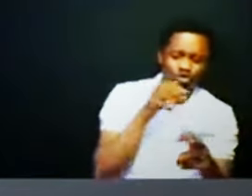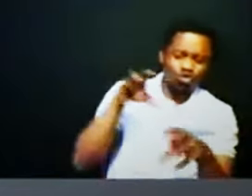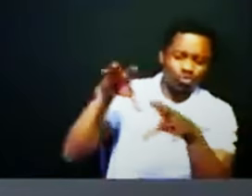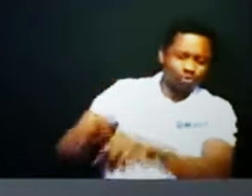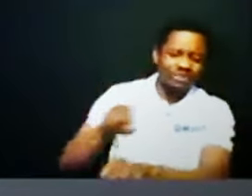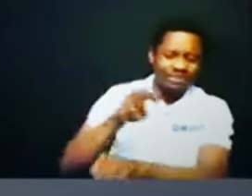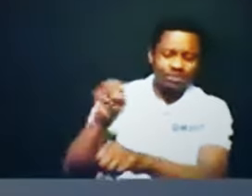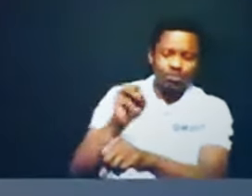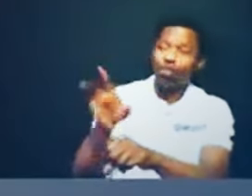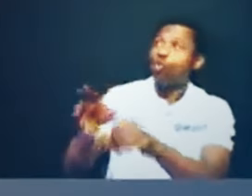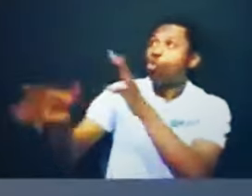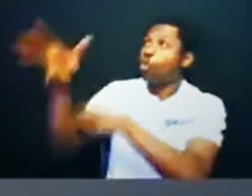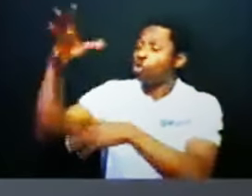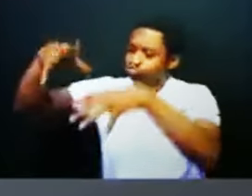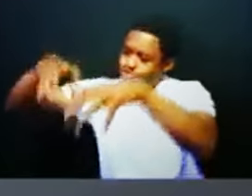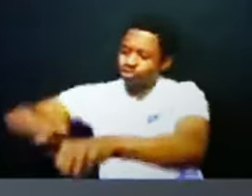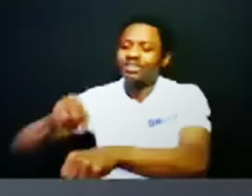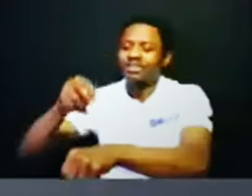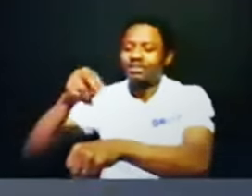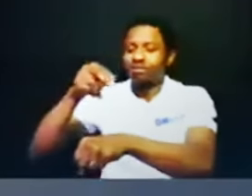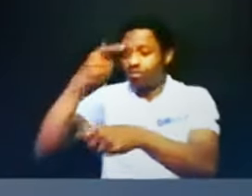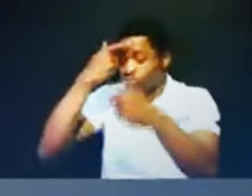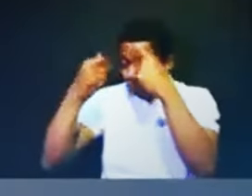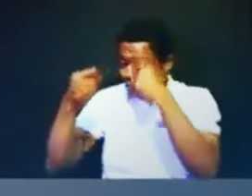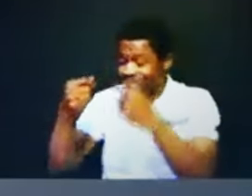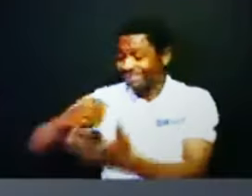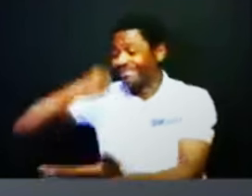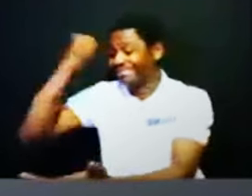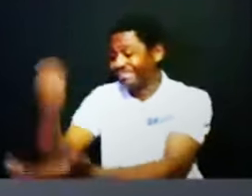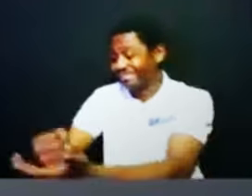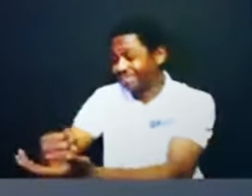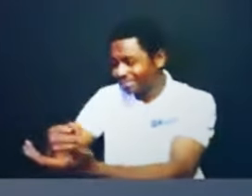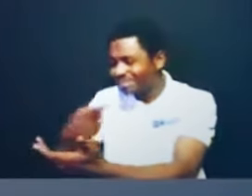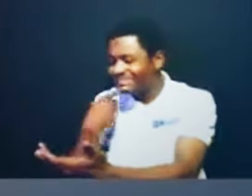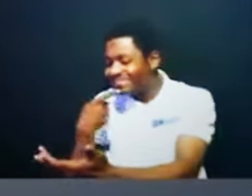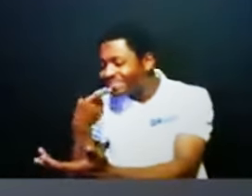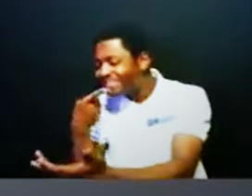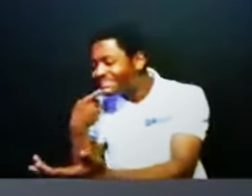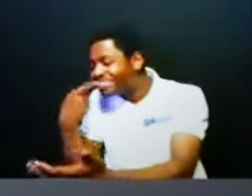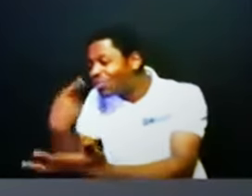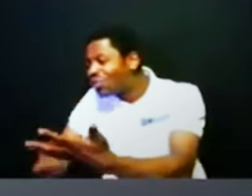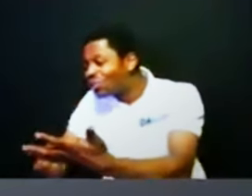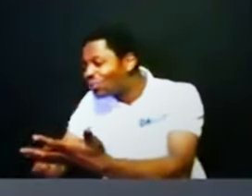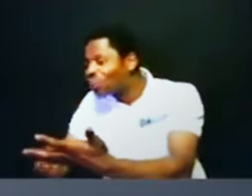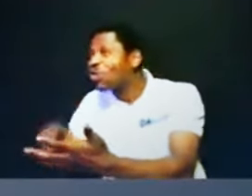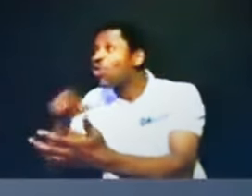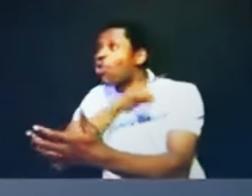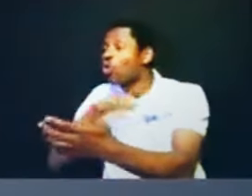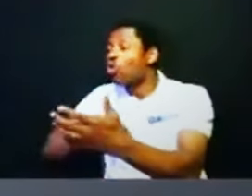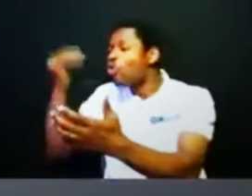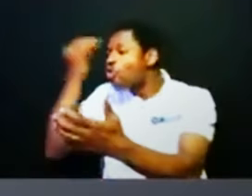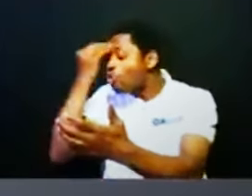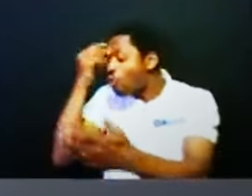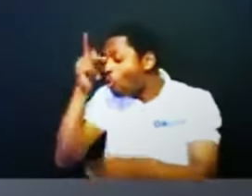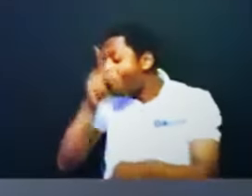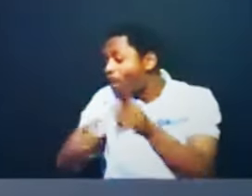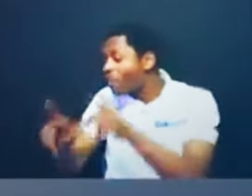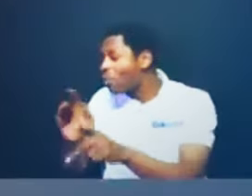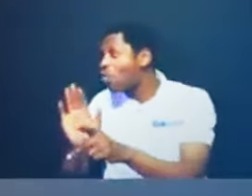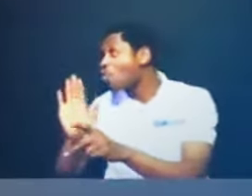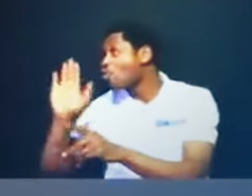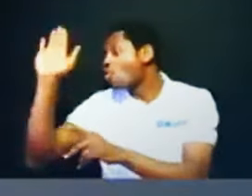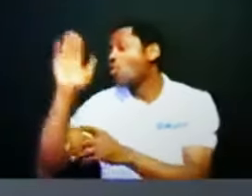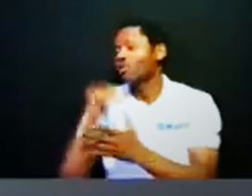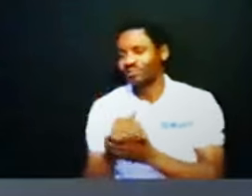Because the seal say that the Lord knows those who are His. When we are